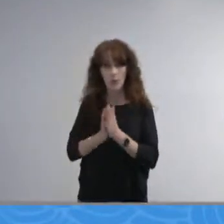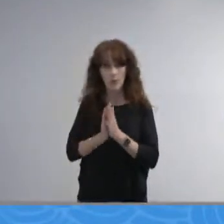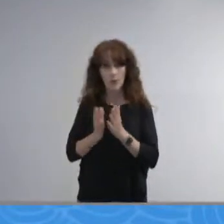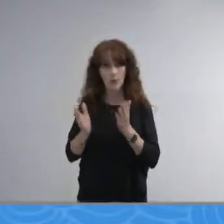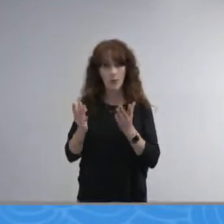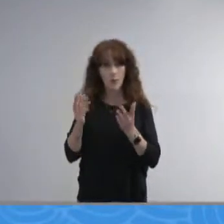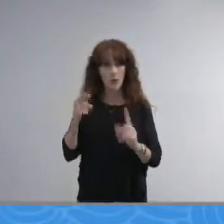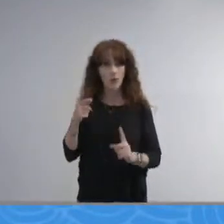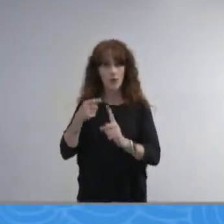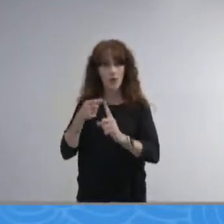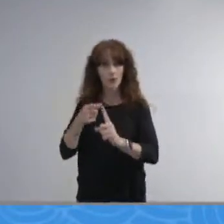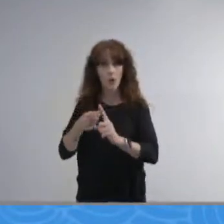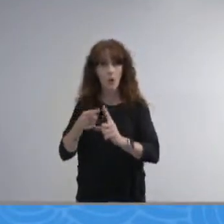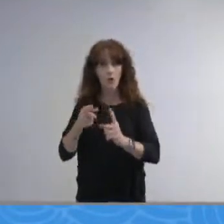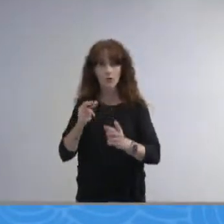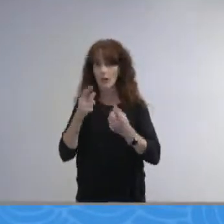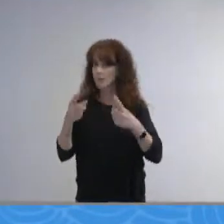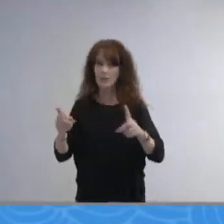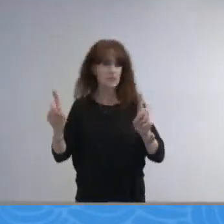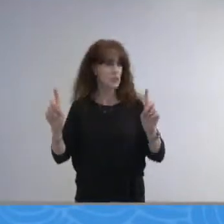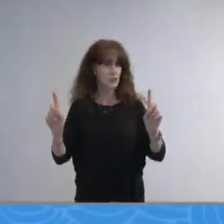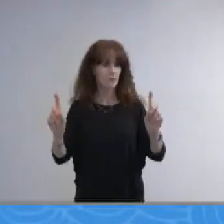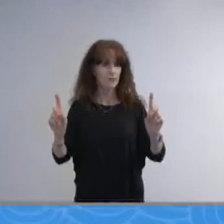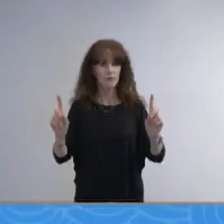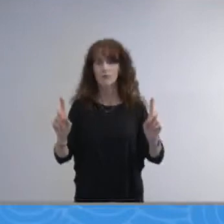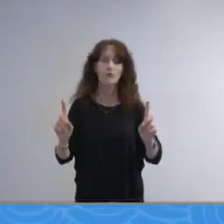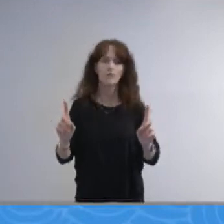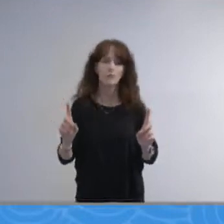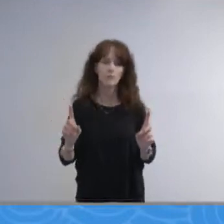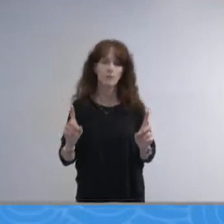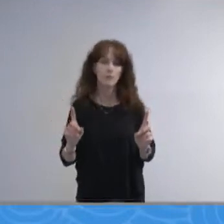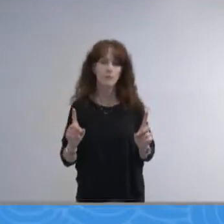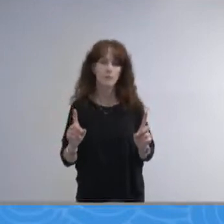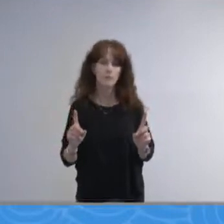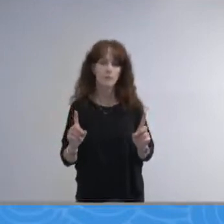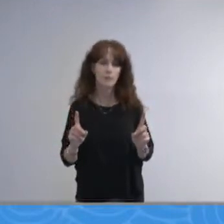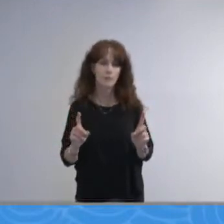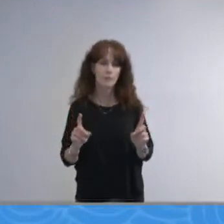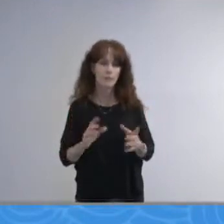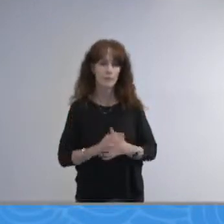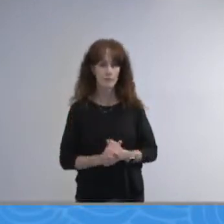being achieved? When the goals are not being achieved. Oh